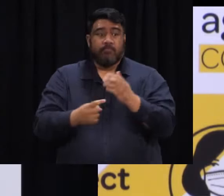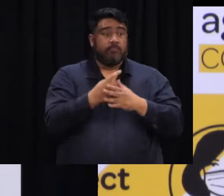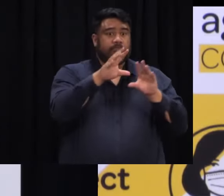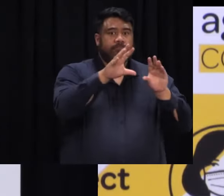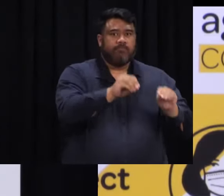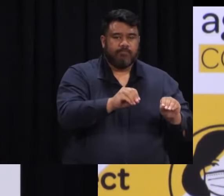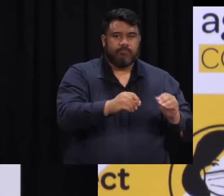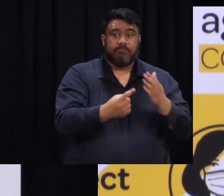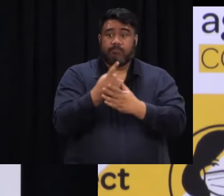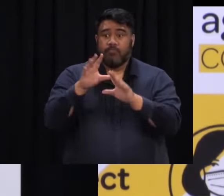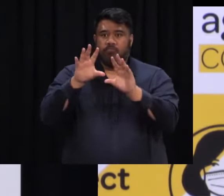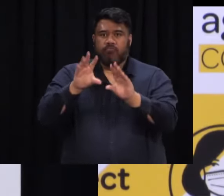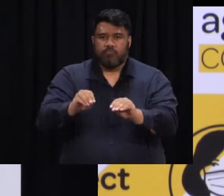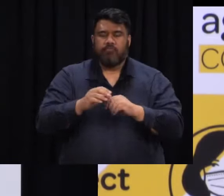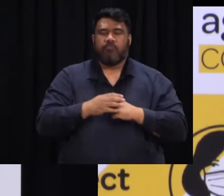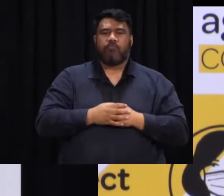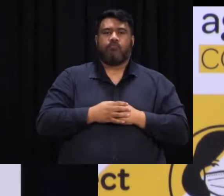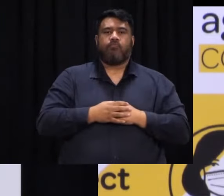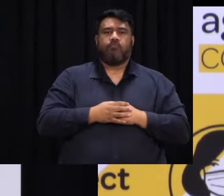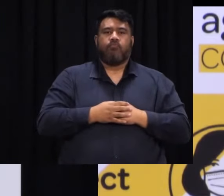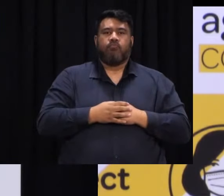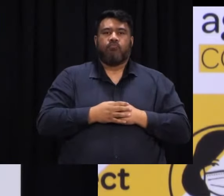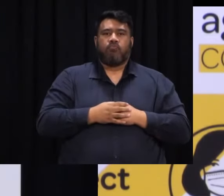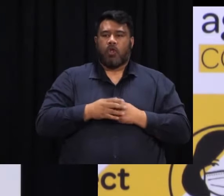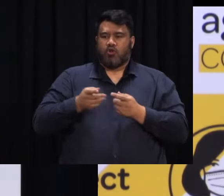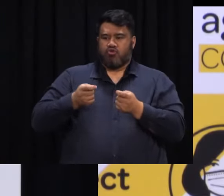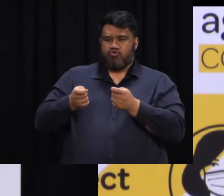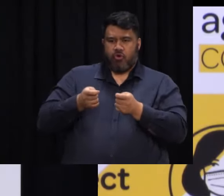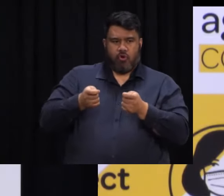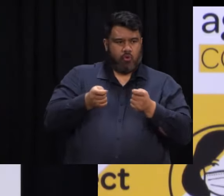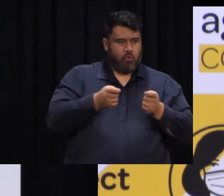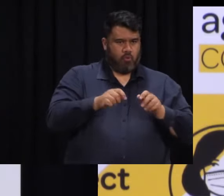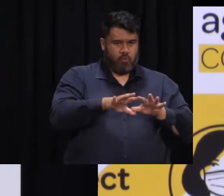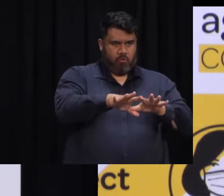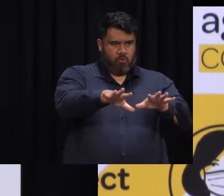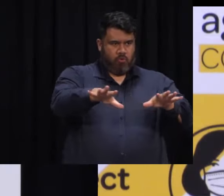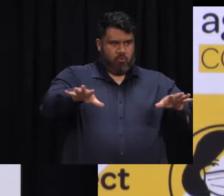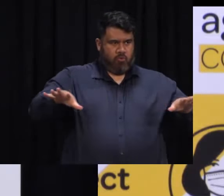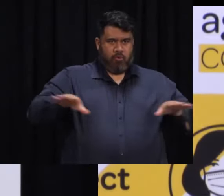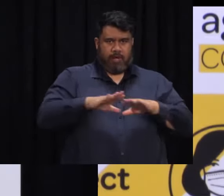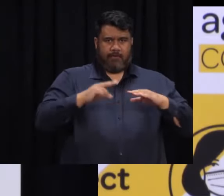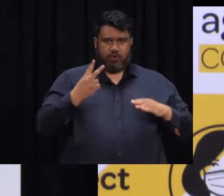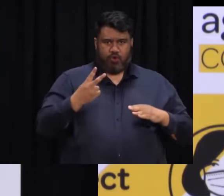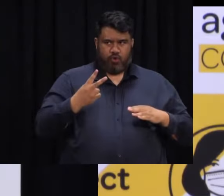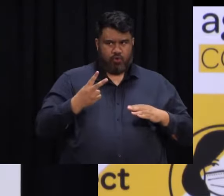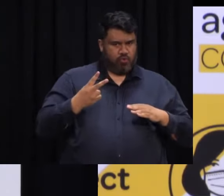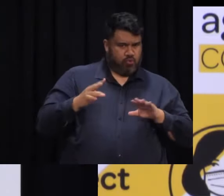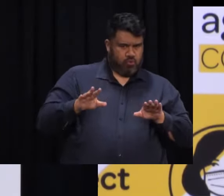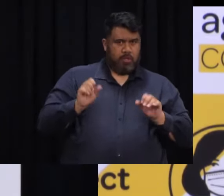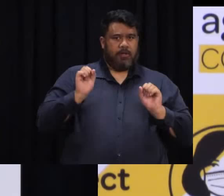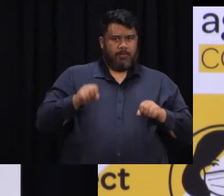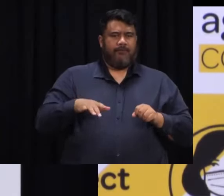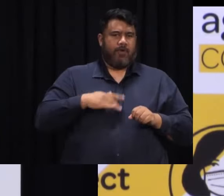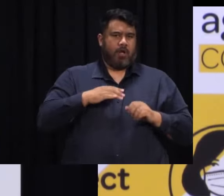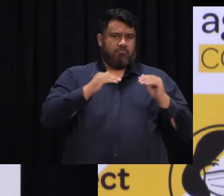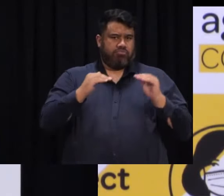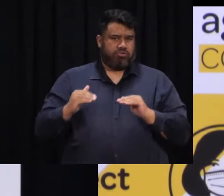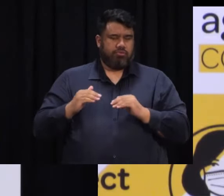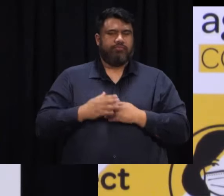had those cases well under control in a level 2 environment. So that's why we've said, look, we don't believe we'll be there